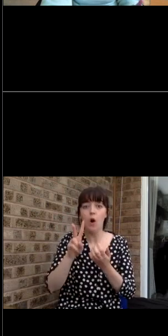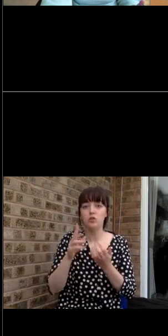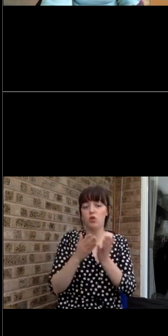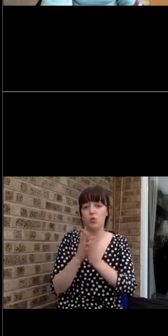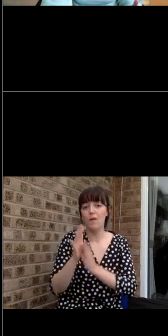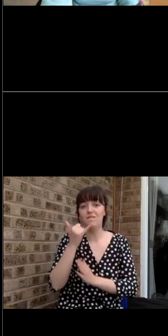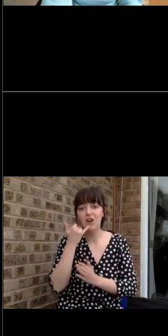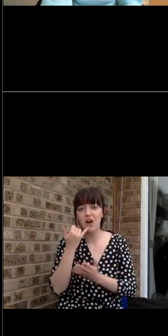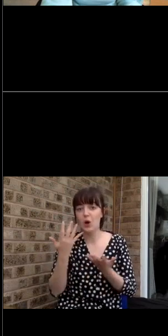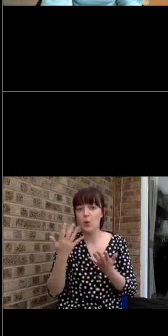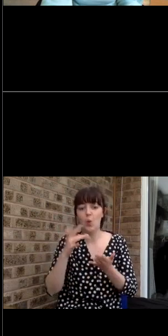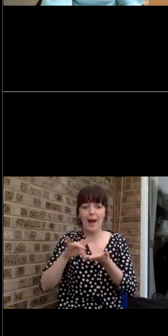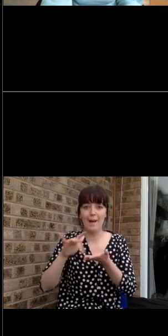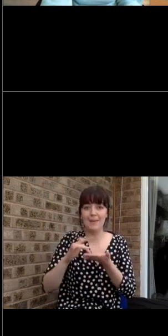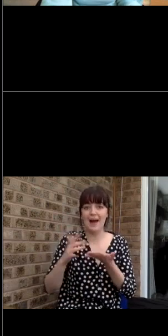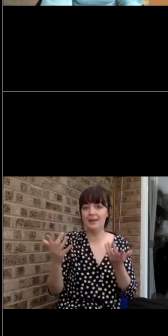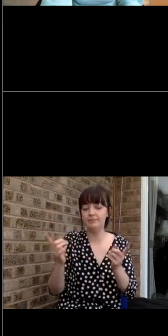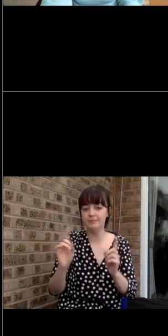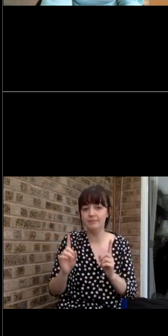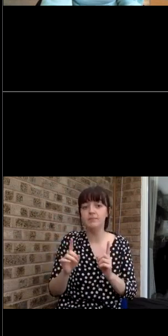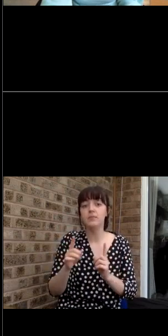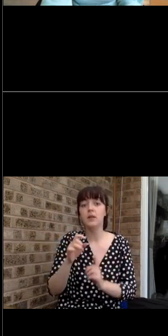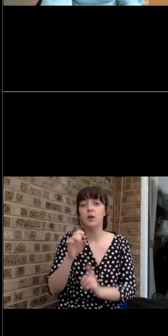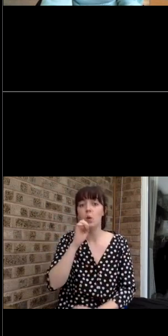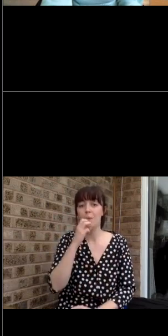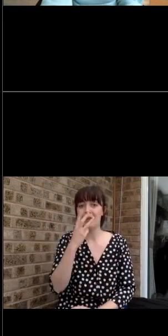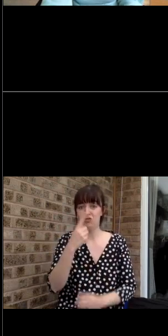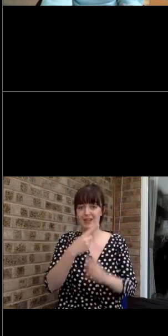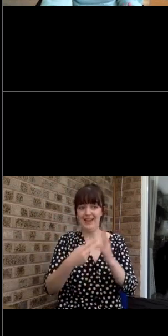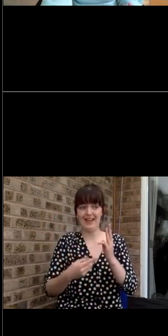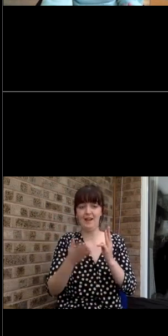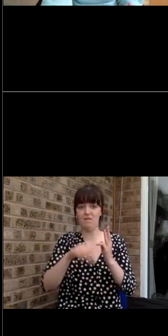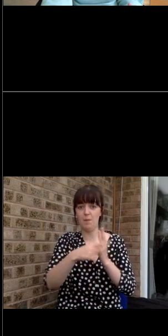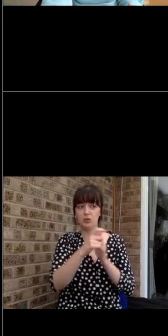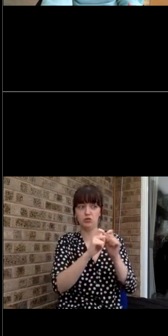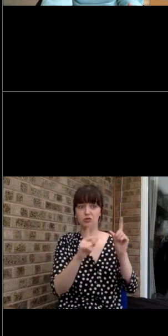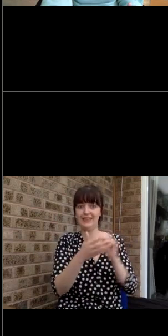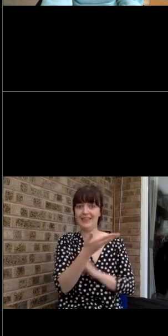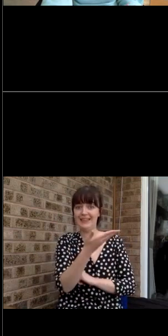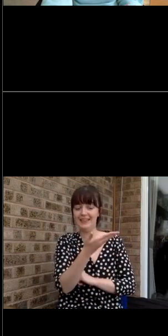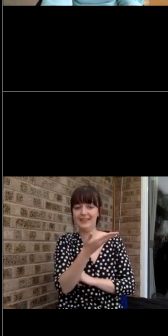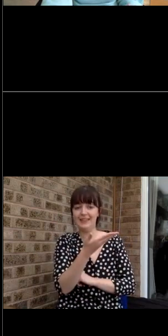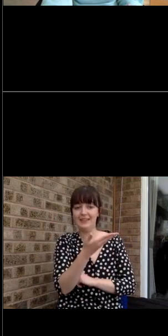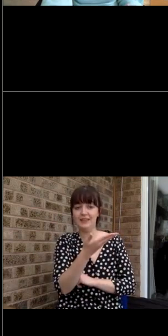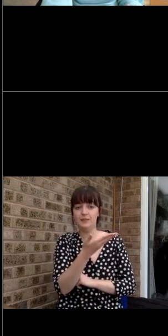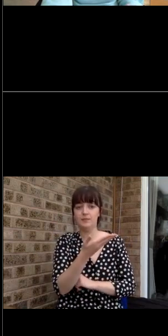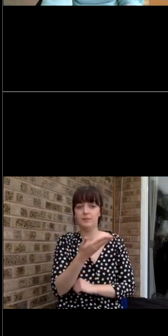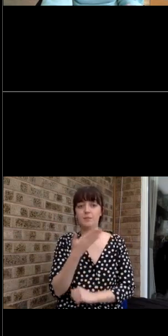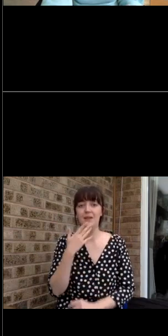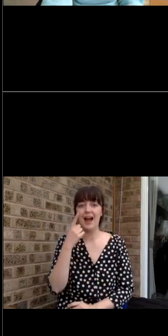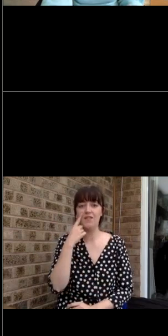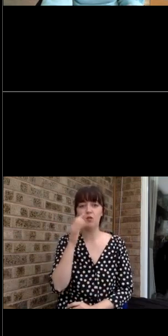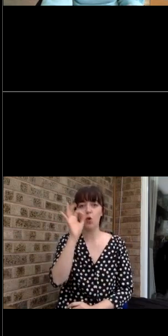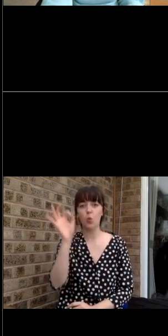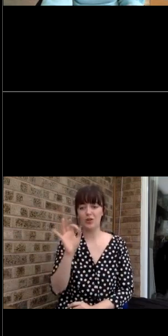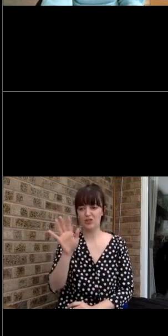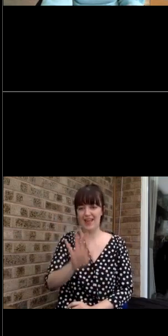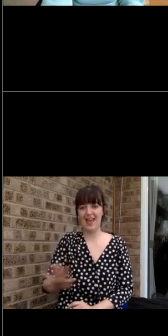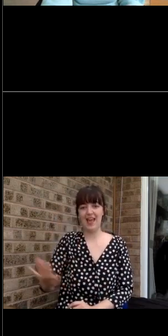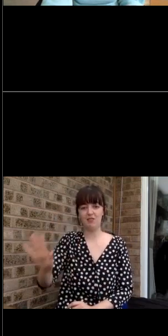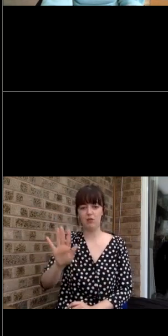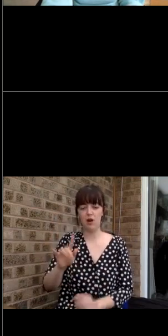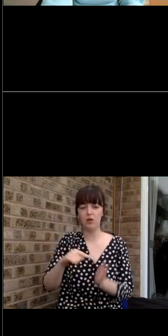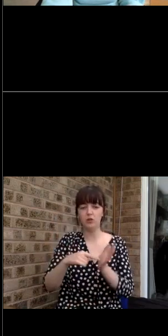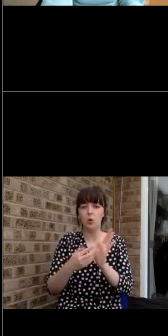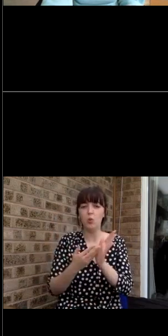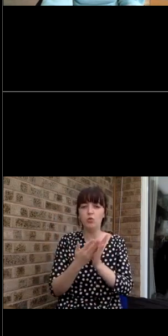one of the three options that you can see on the screen. Just look for where the question area is indicated by the red circle.